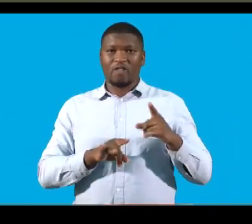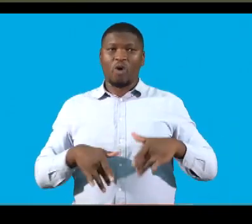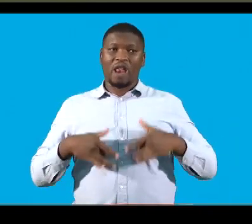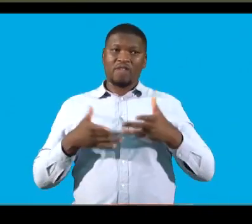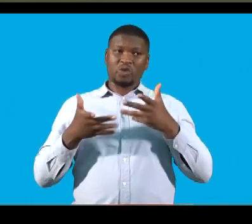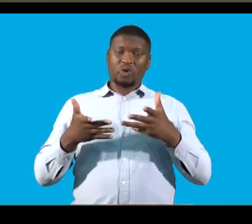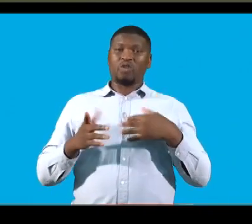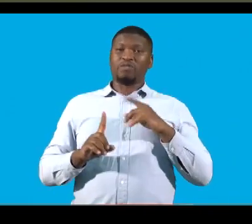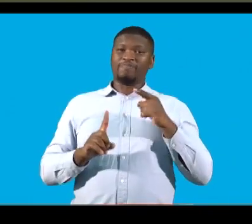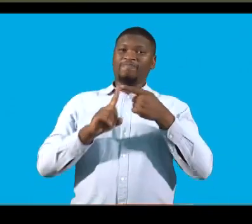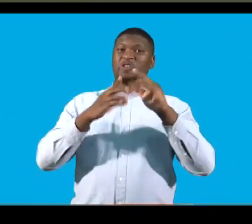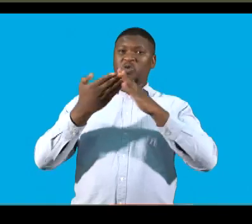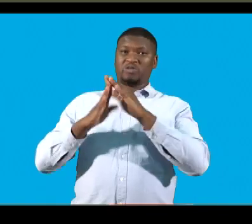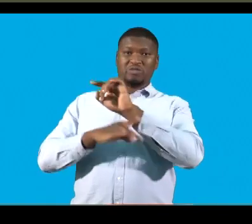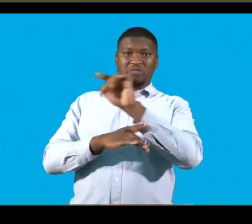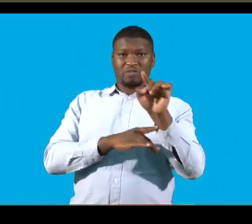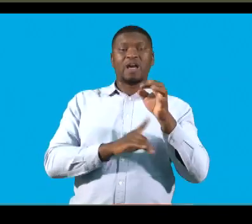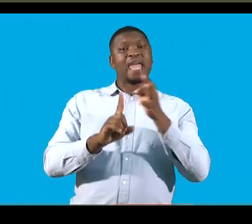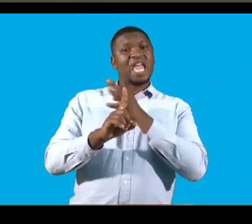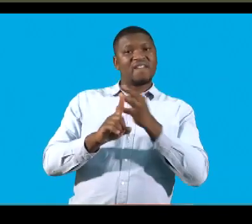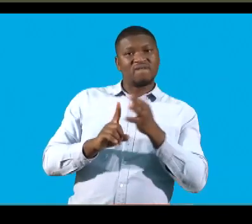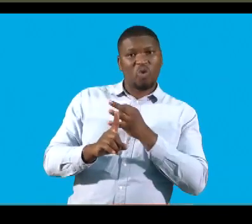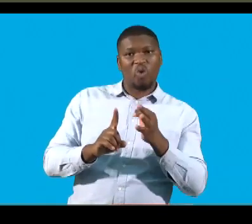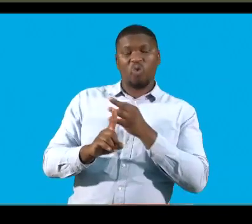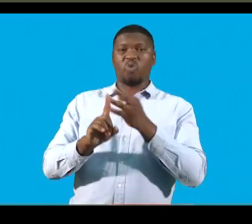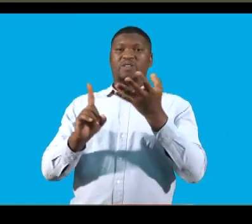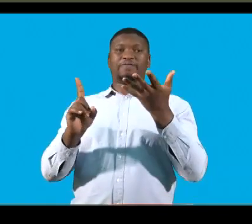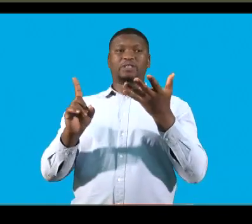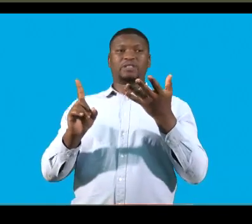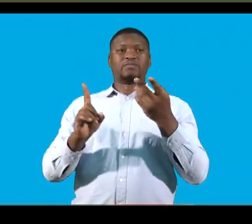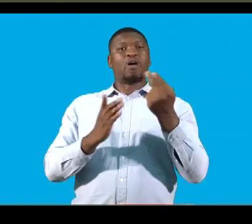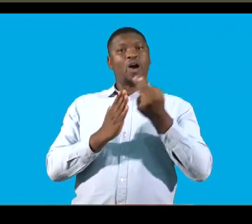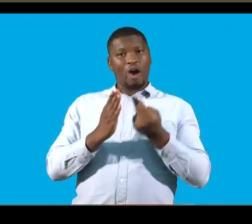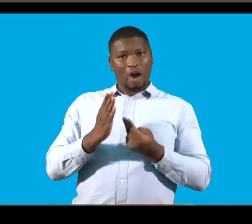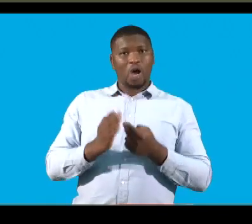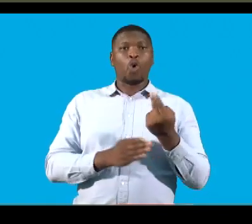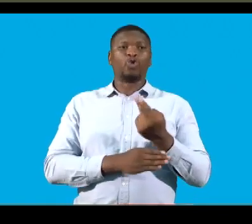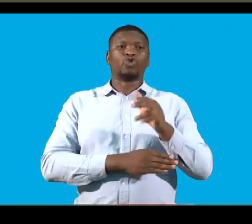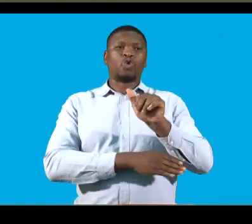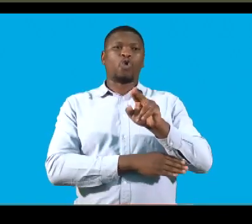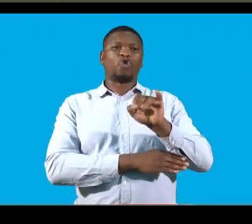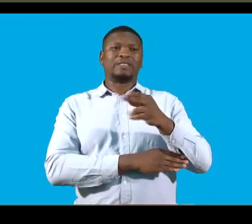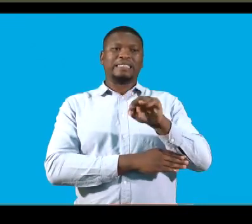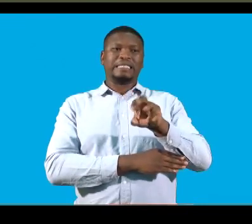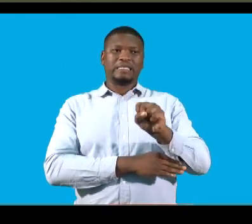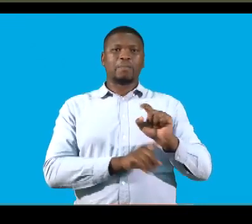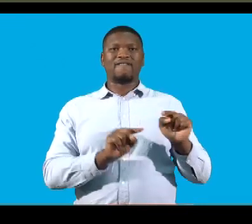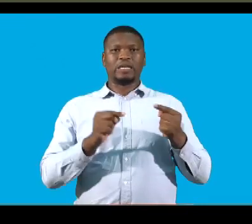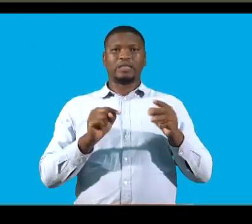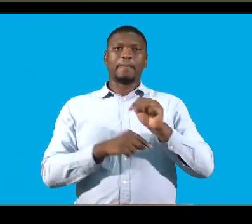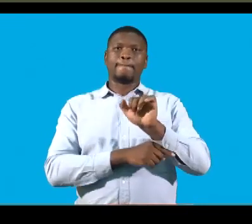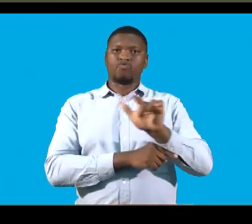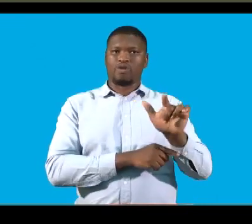hedonistic lifestyle, the superficiality of society, the influence and manipulation, and art and aestheticism